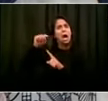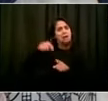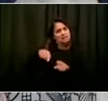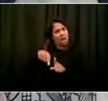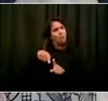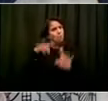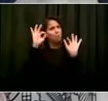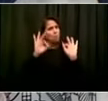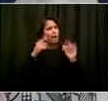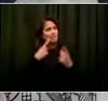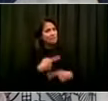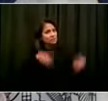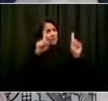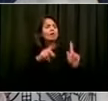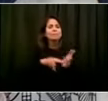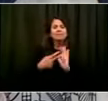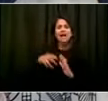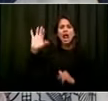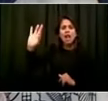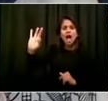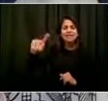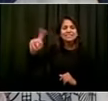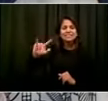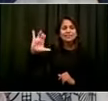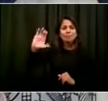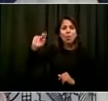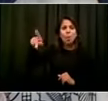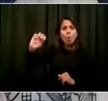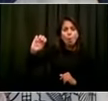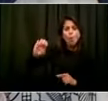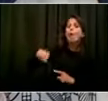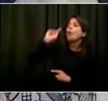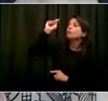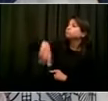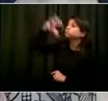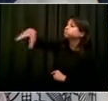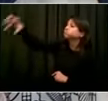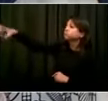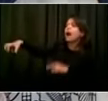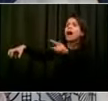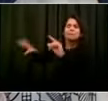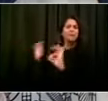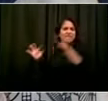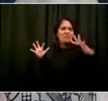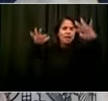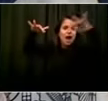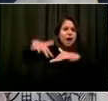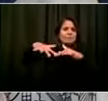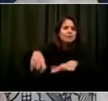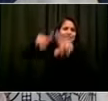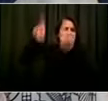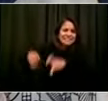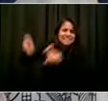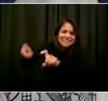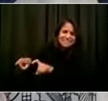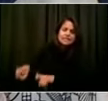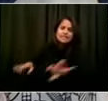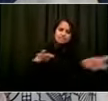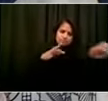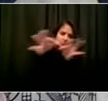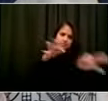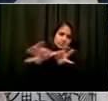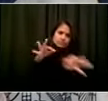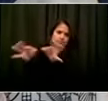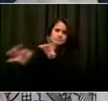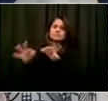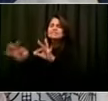all along. This last week, in light of the increases, we had over 1,000 New York City employees out, whether it